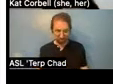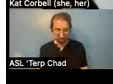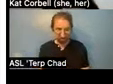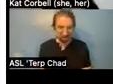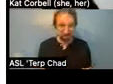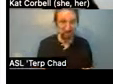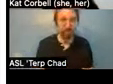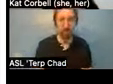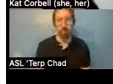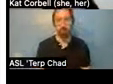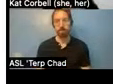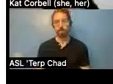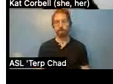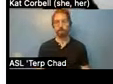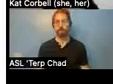Okay. think that's, um, Kat, think it's okay. Yeah.